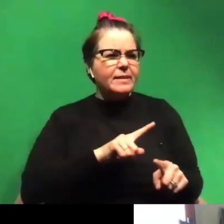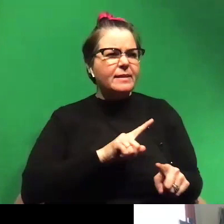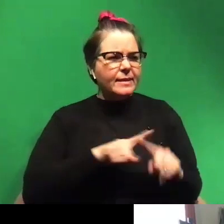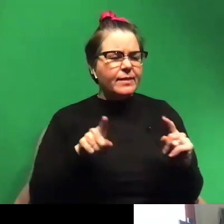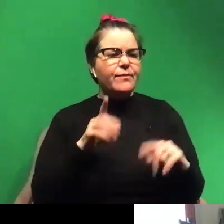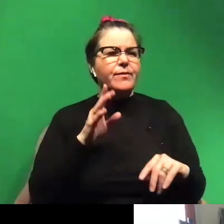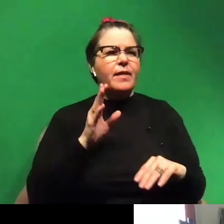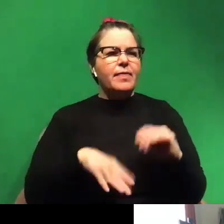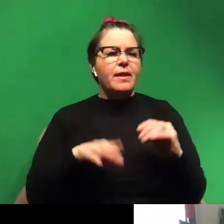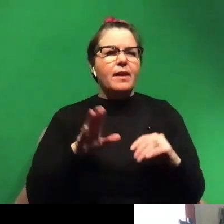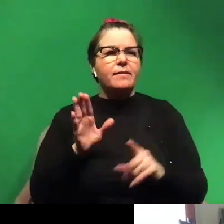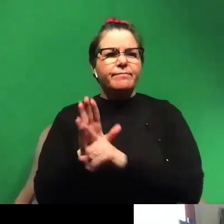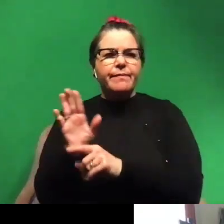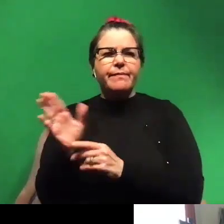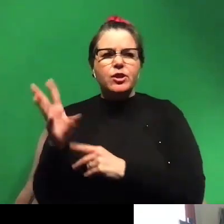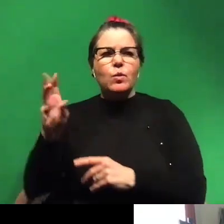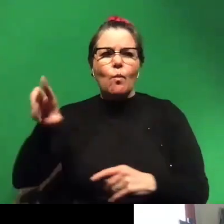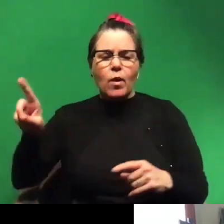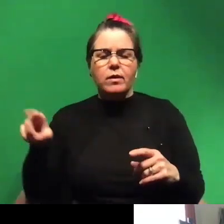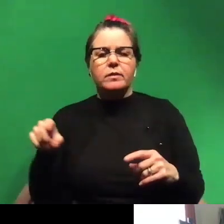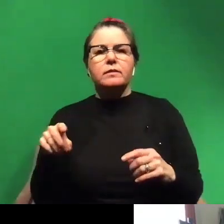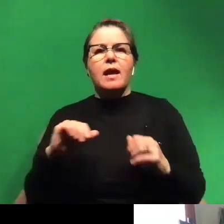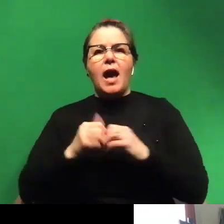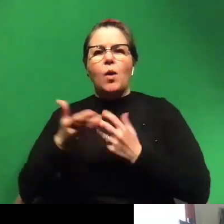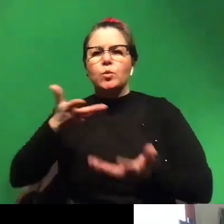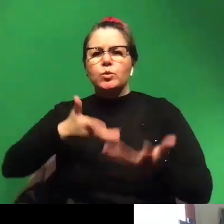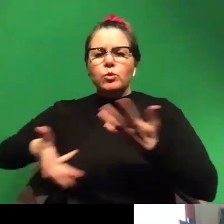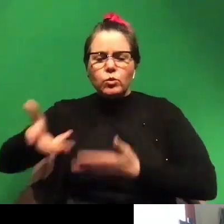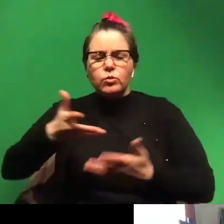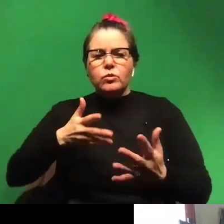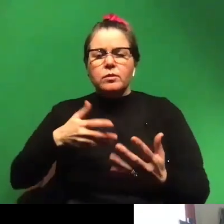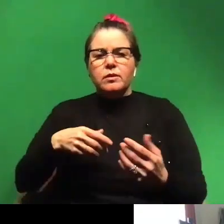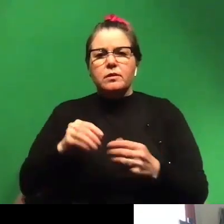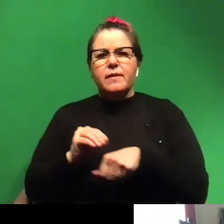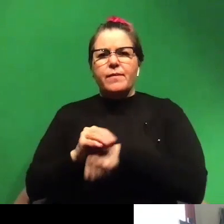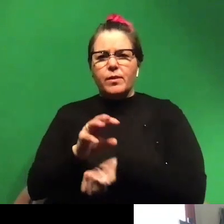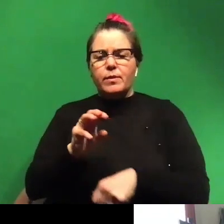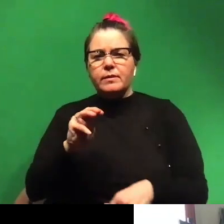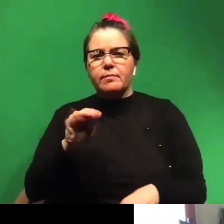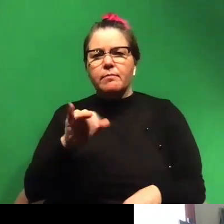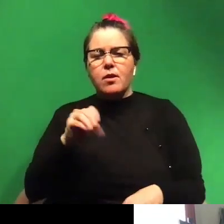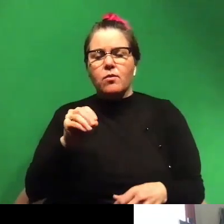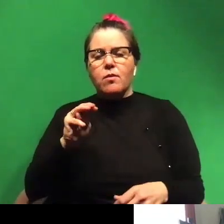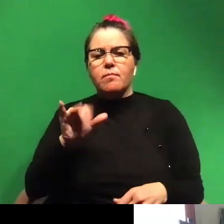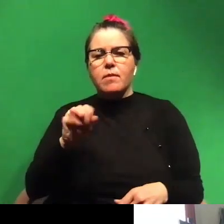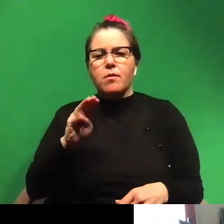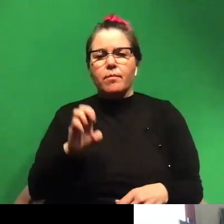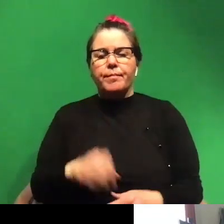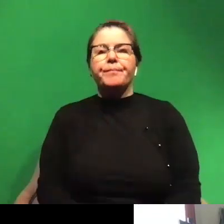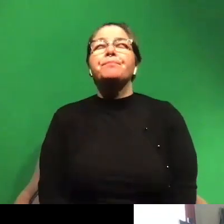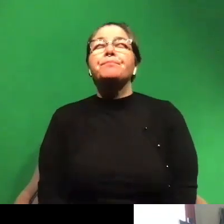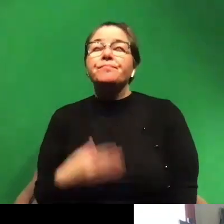of fish out in the wild? And how do social interactions influence the microbiome? Two very